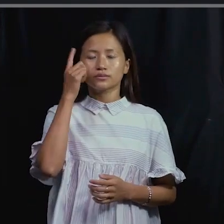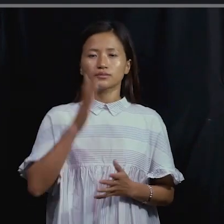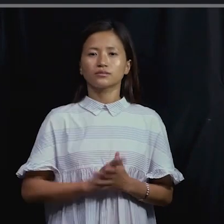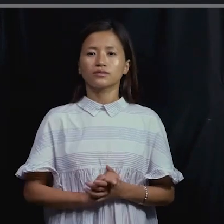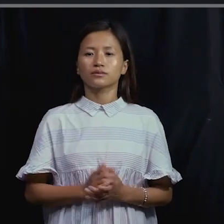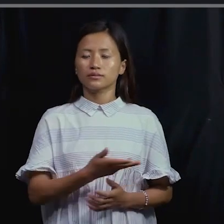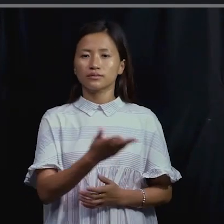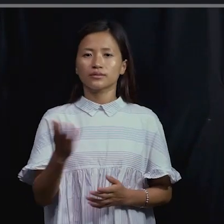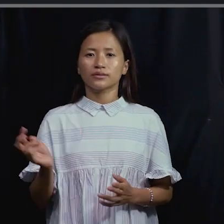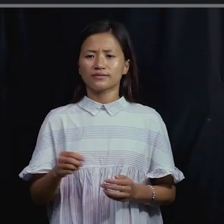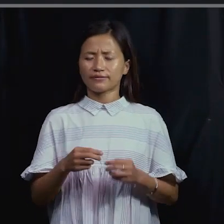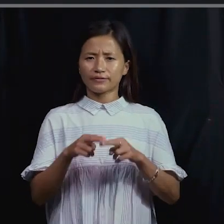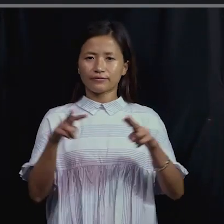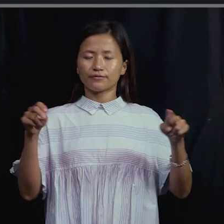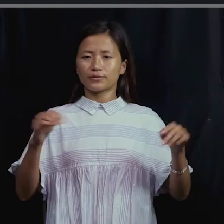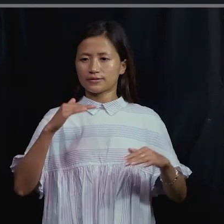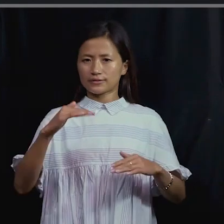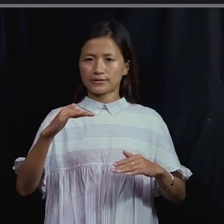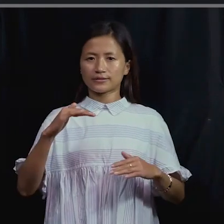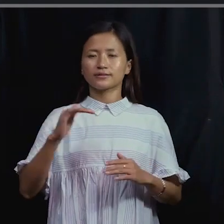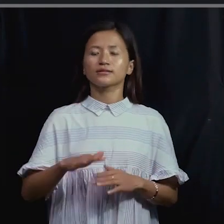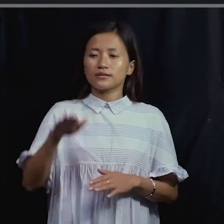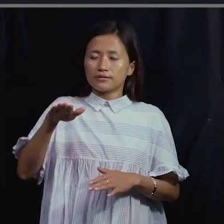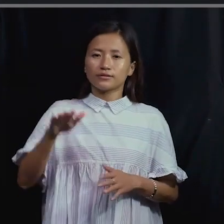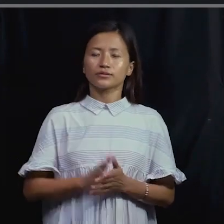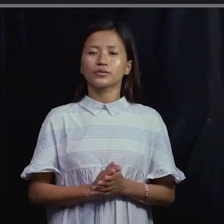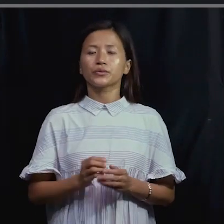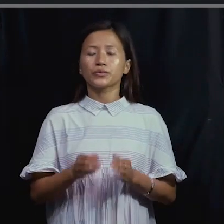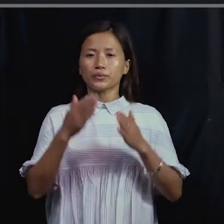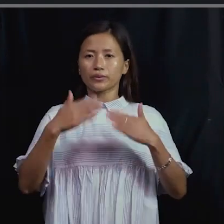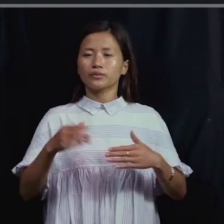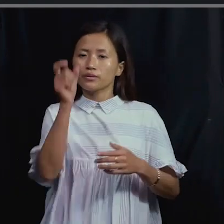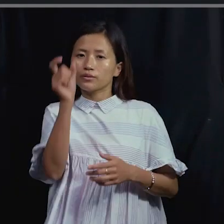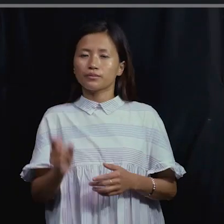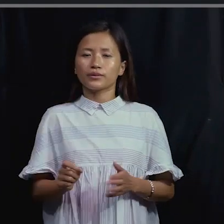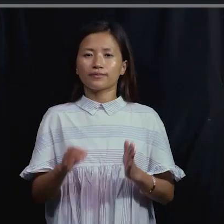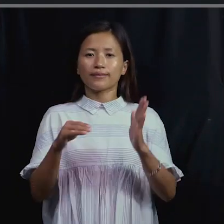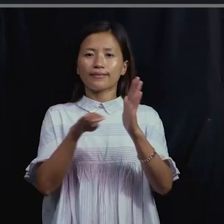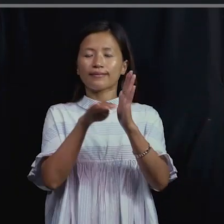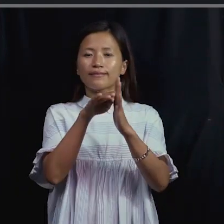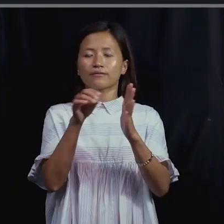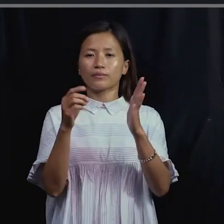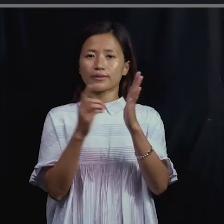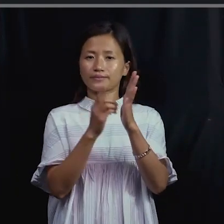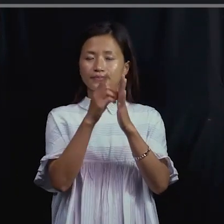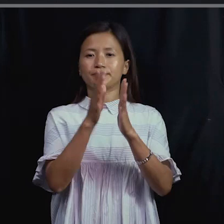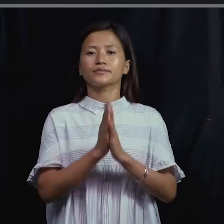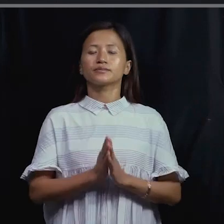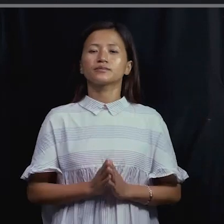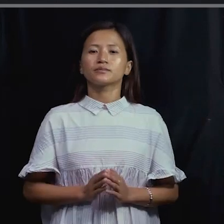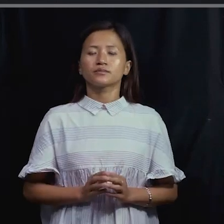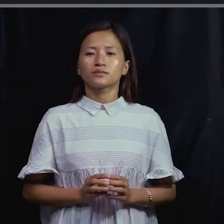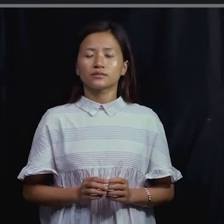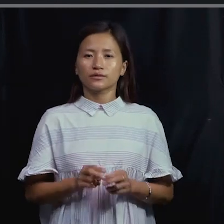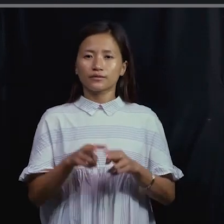that there are different stages of human development, isn't it? In our life we go through different stages of life, right? And